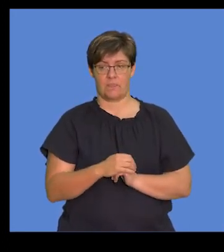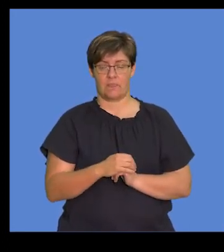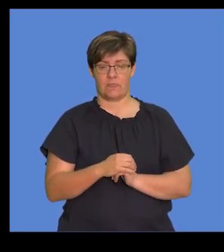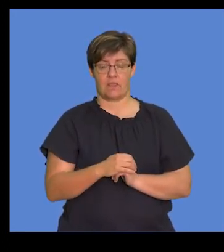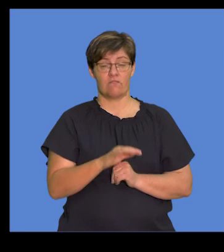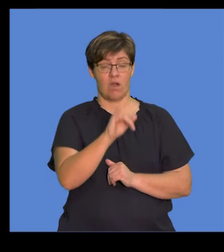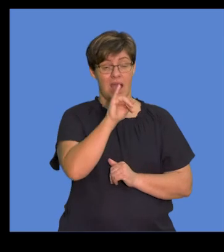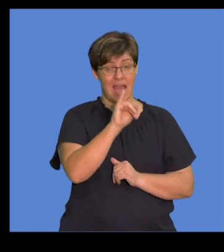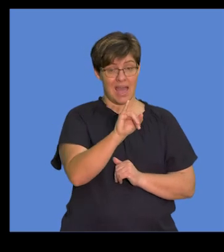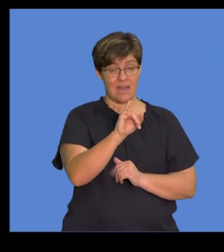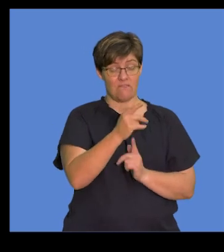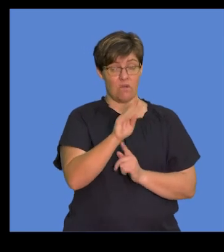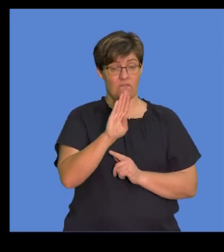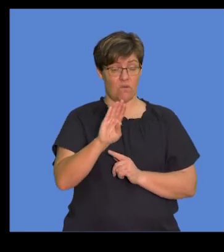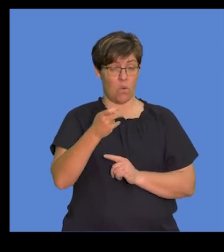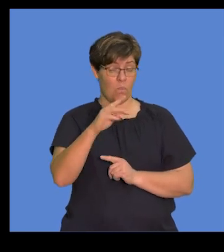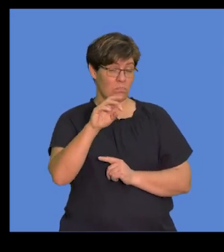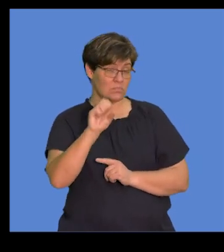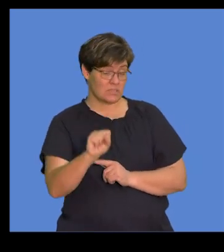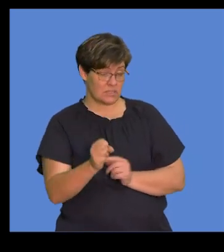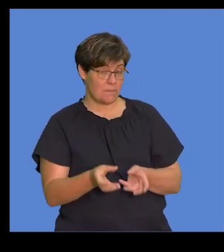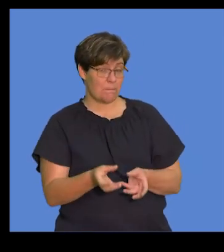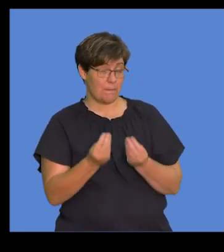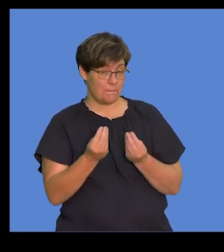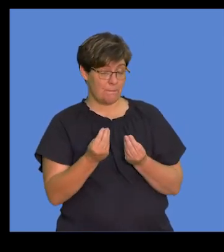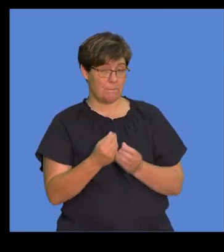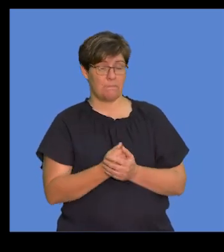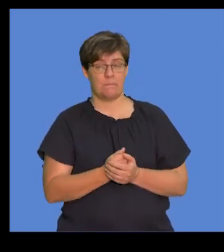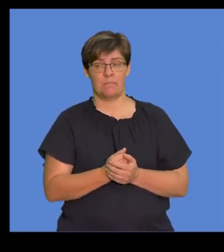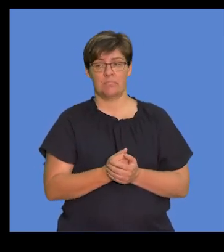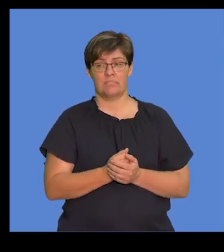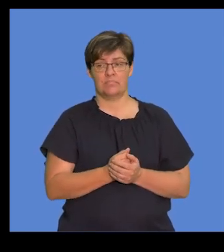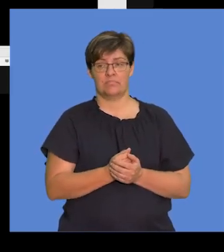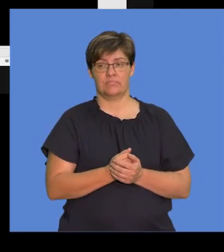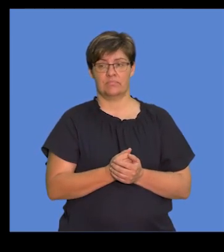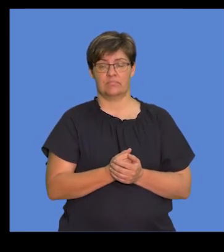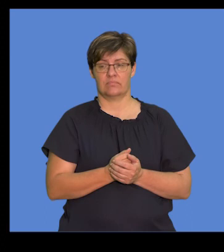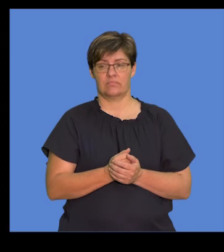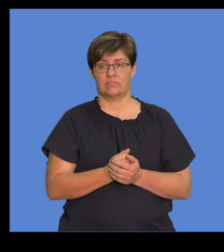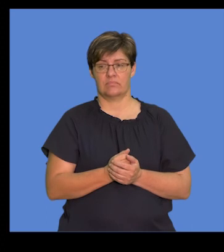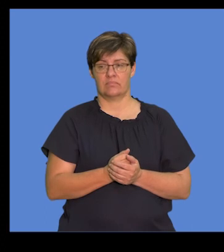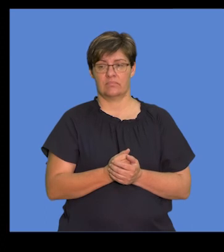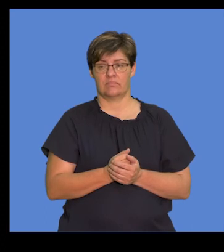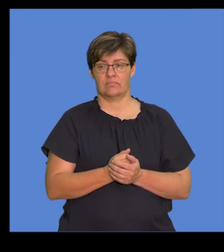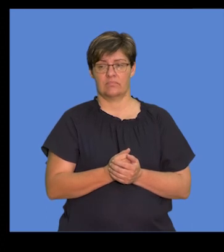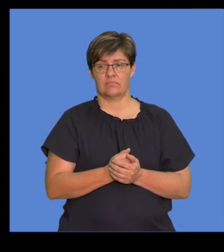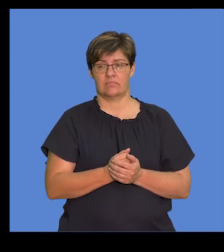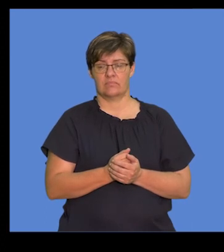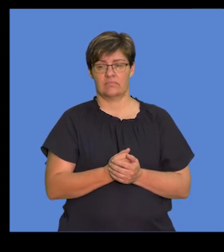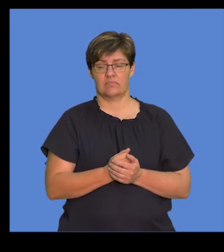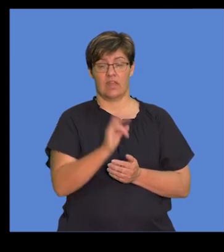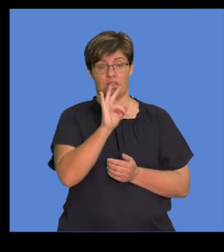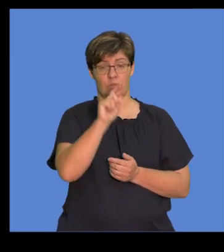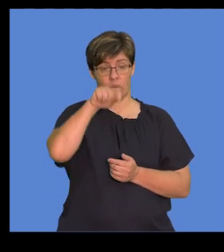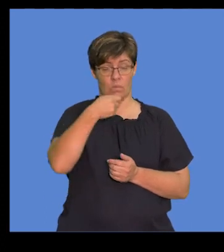right? So the current for 4 ohms takes us to, if we go to our calculator, right,